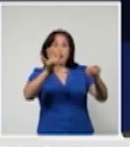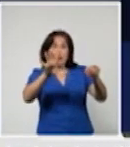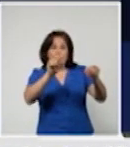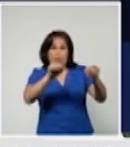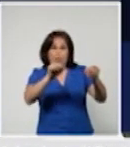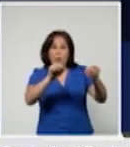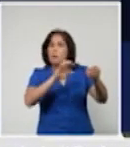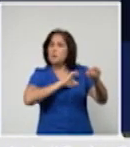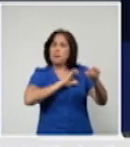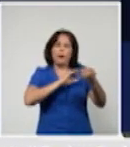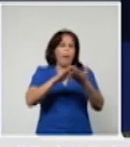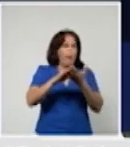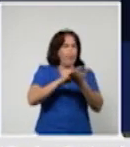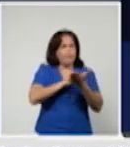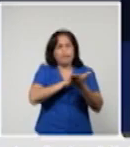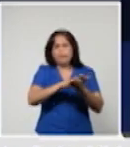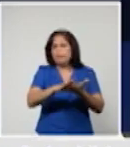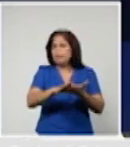it rises to